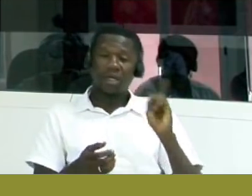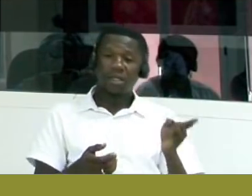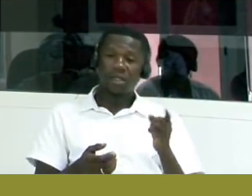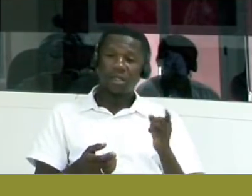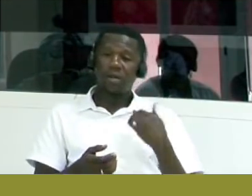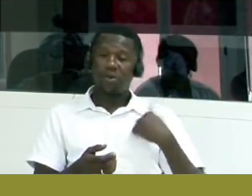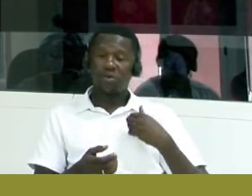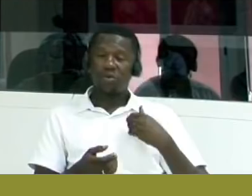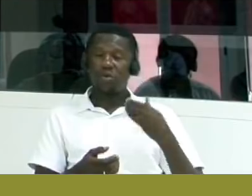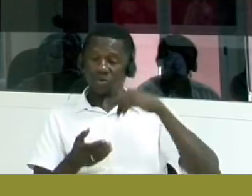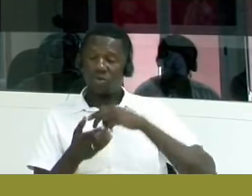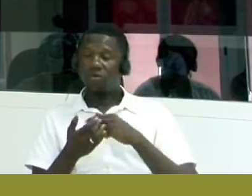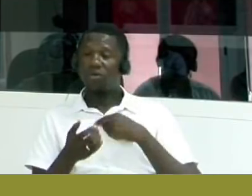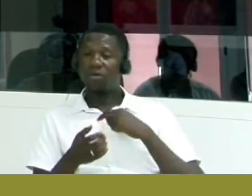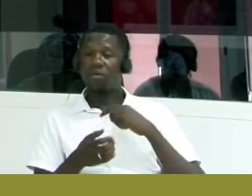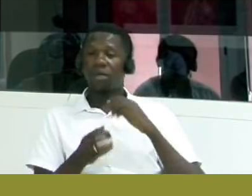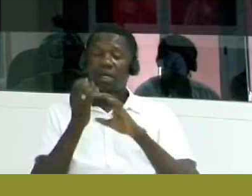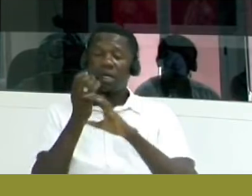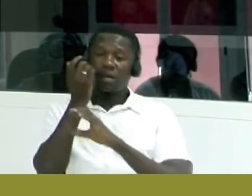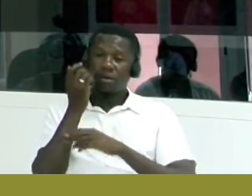at night.